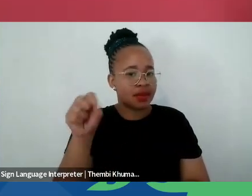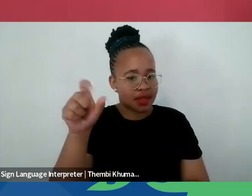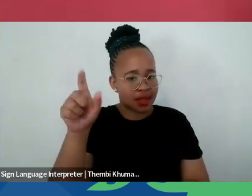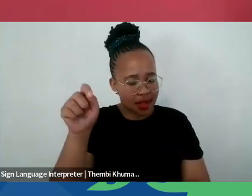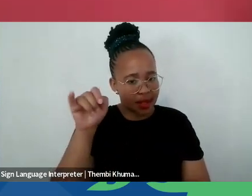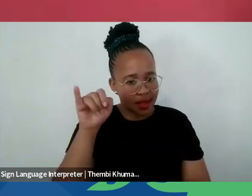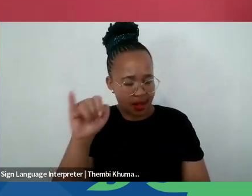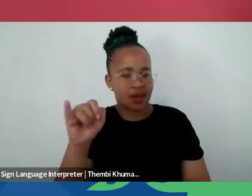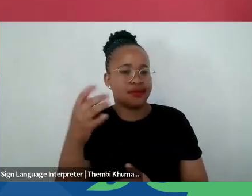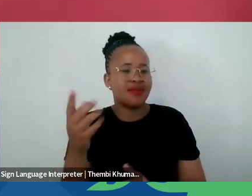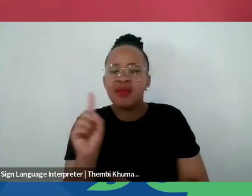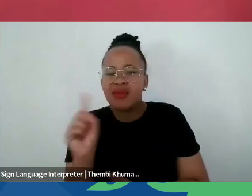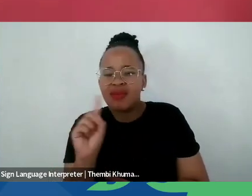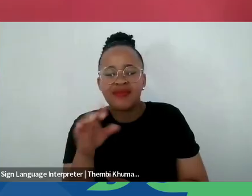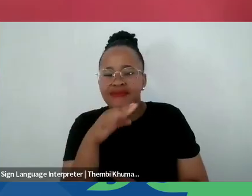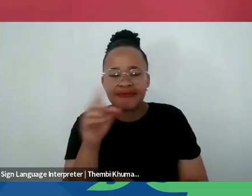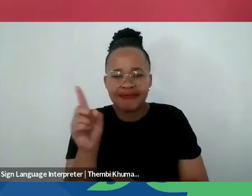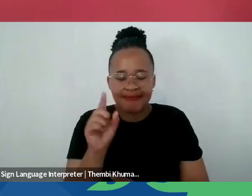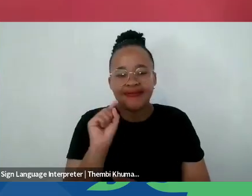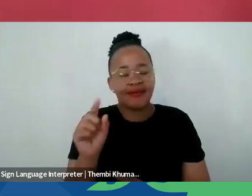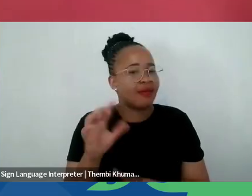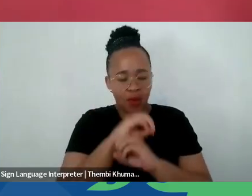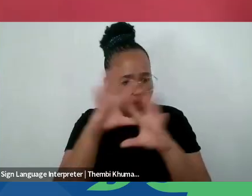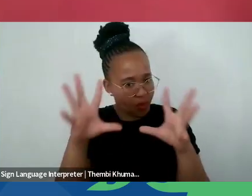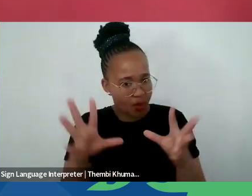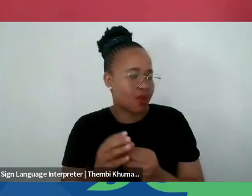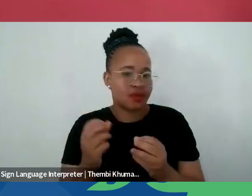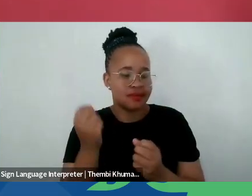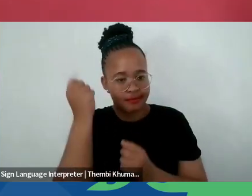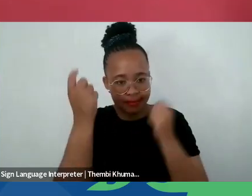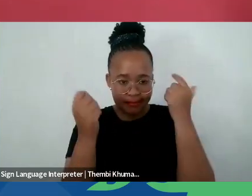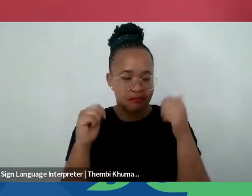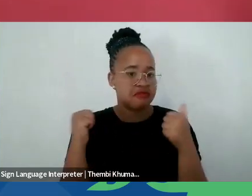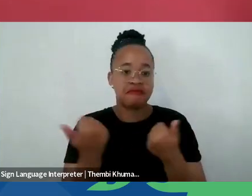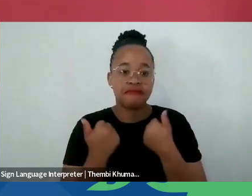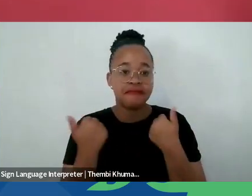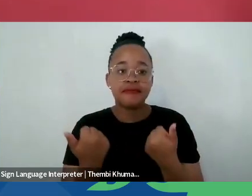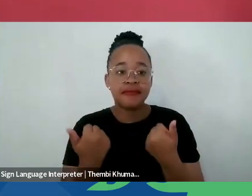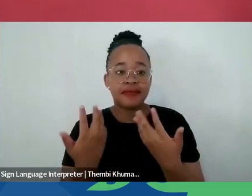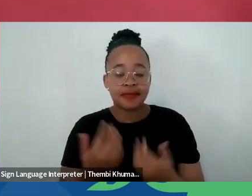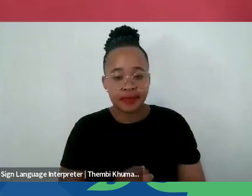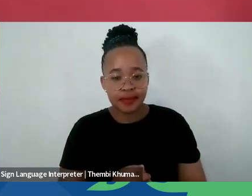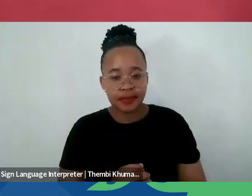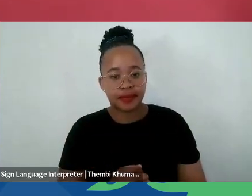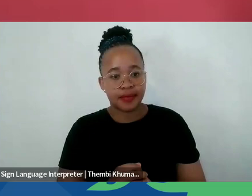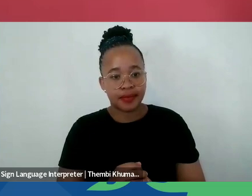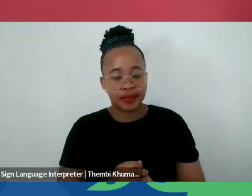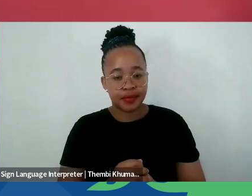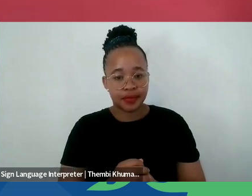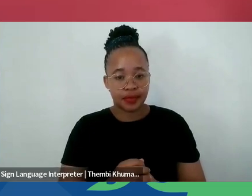interventions practically that healthcare providers can do in response to that, and taking it from